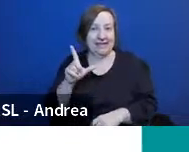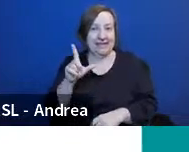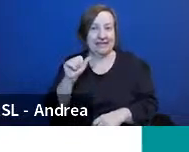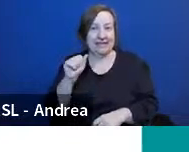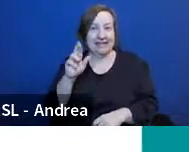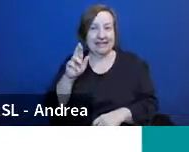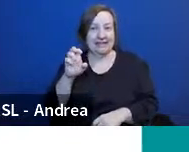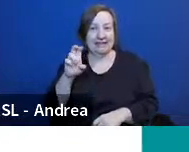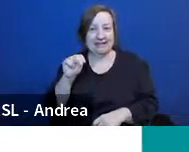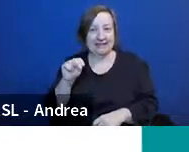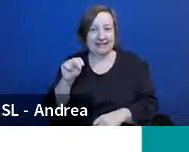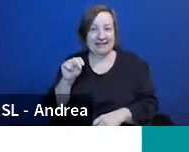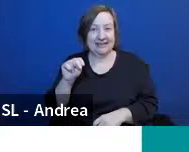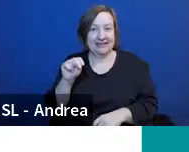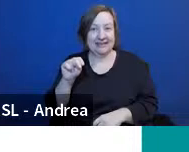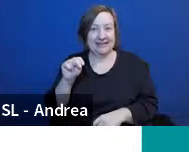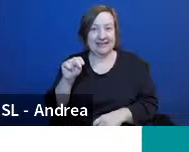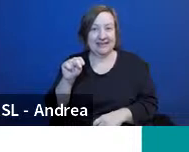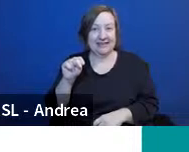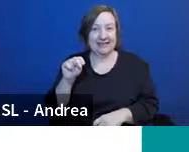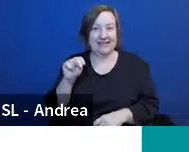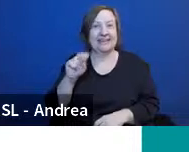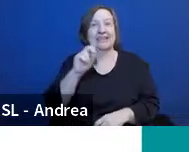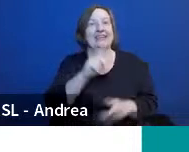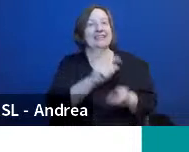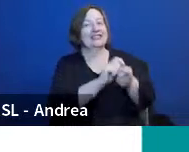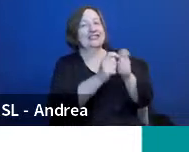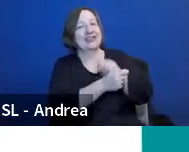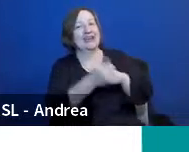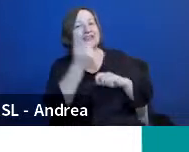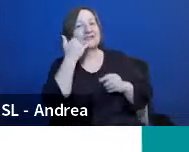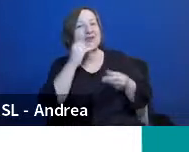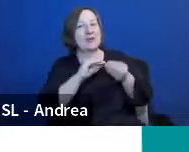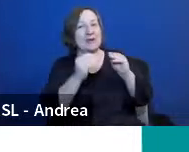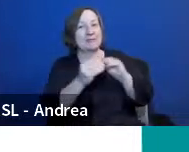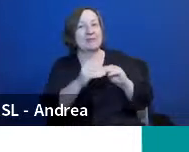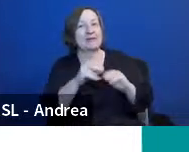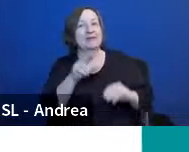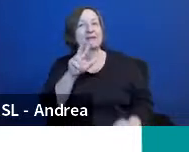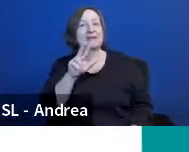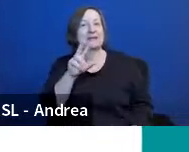Lauren. Yes. Okay, please. Yes. Yeah. It's